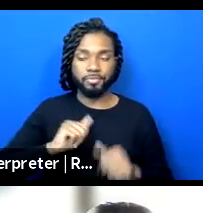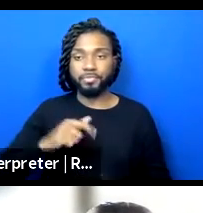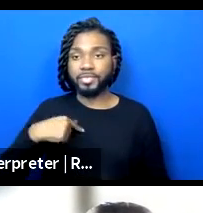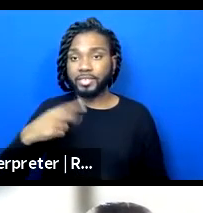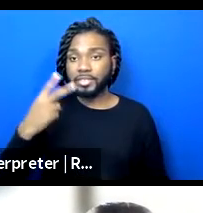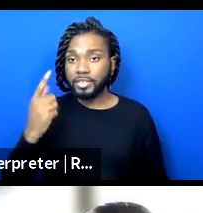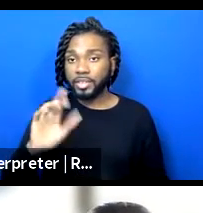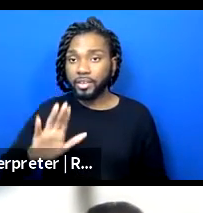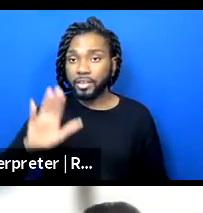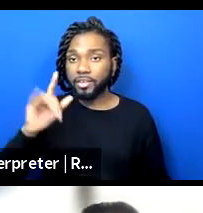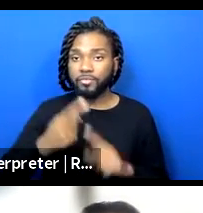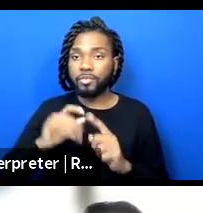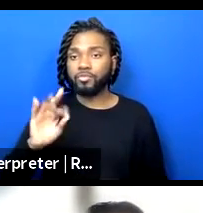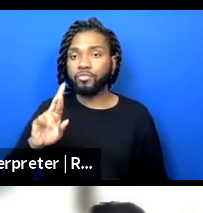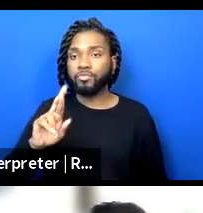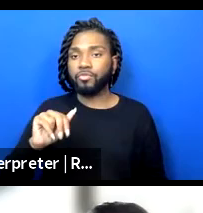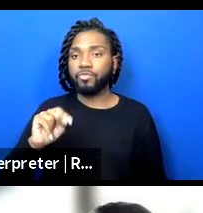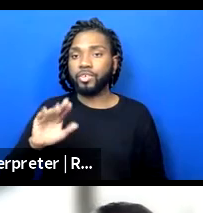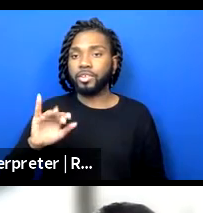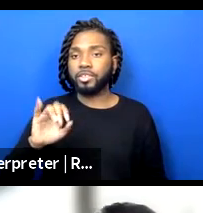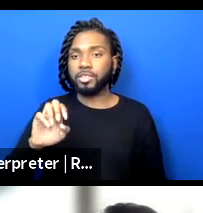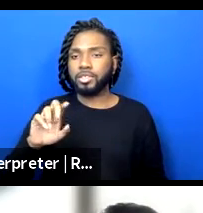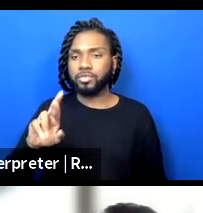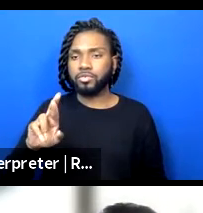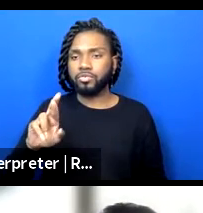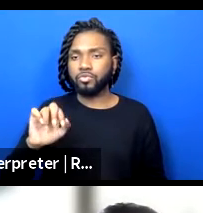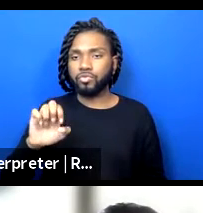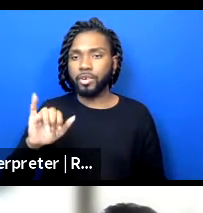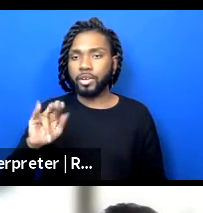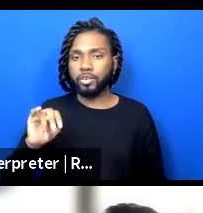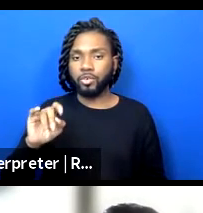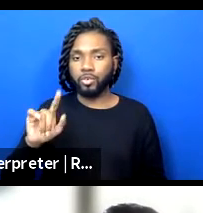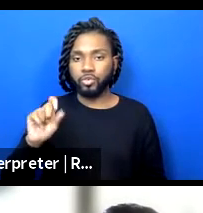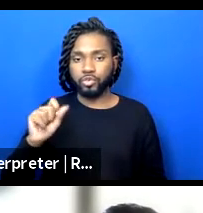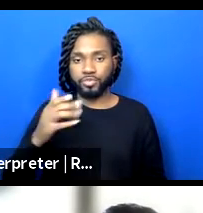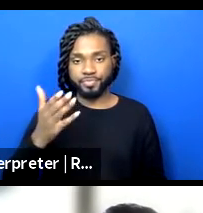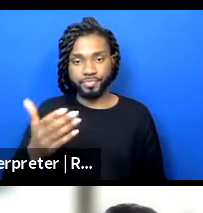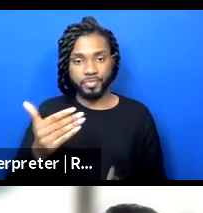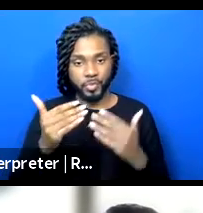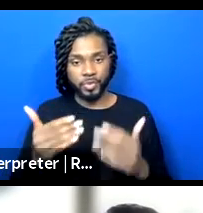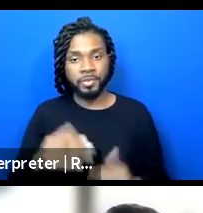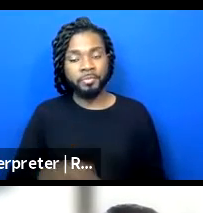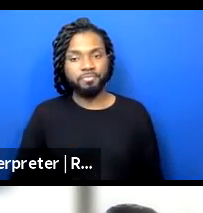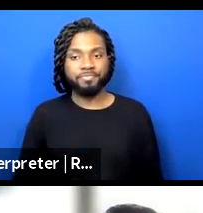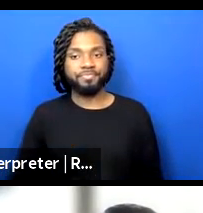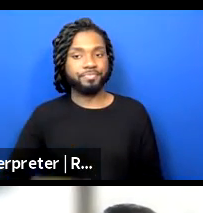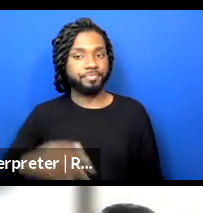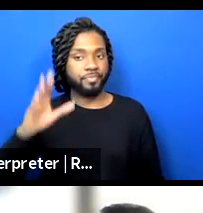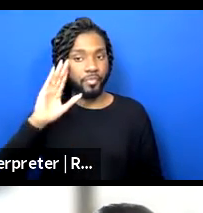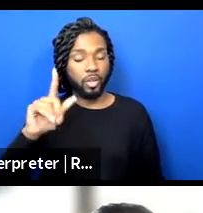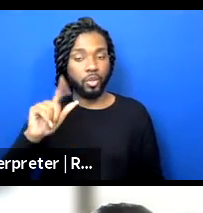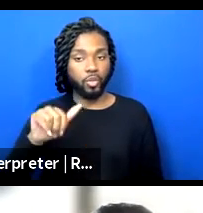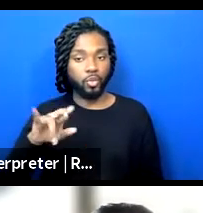hand raised by Francine Reynolds. Go ahead, Francine. Hi, Lori. Thanks.